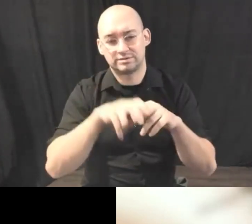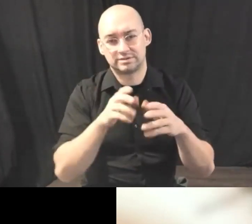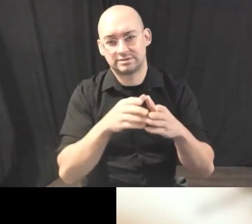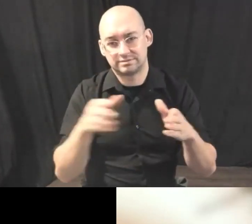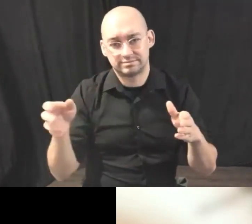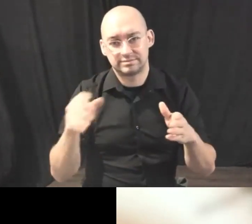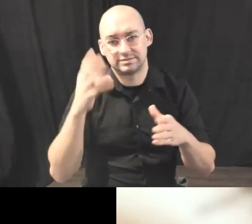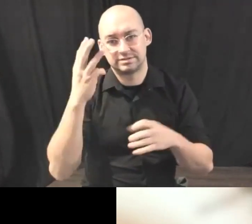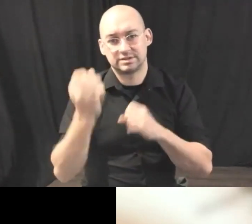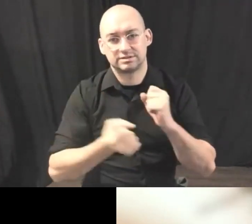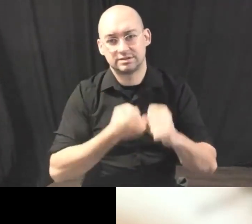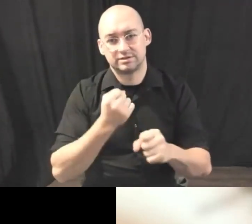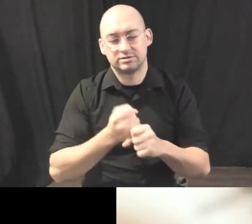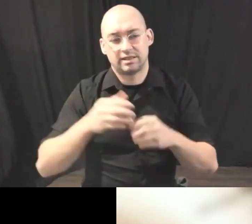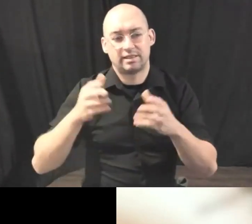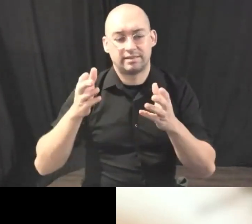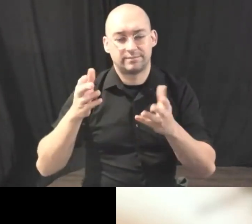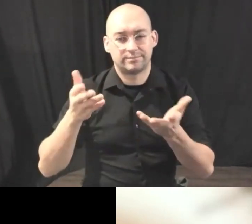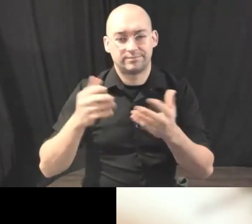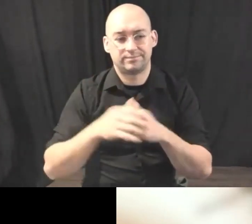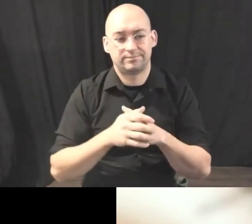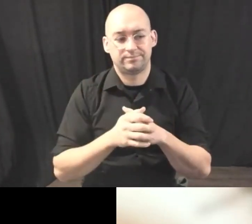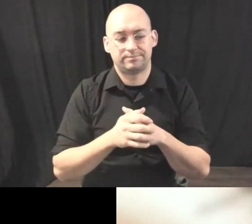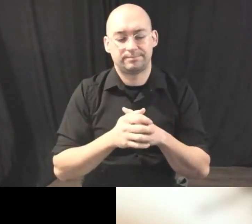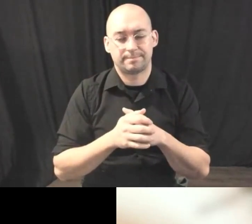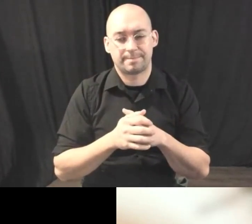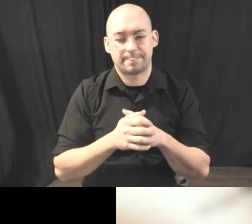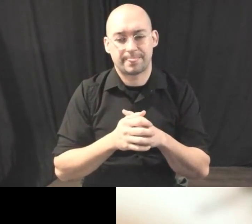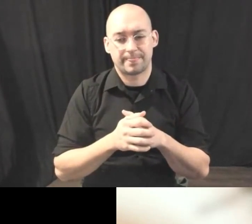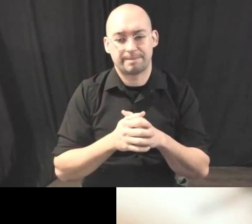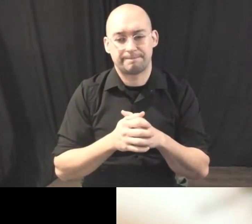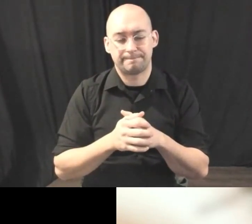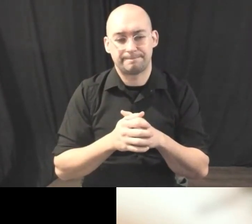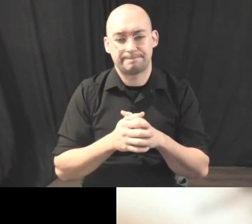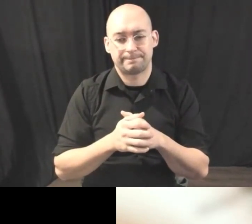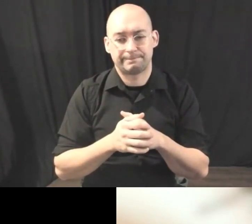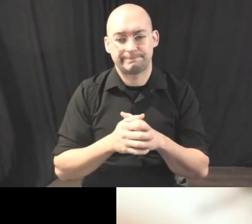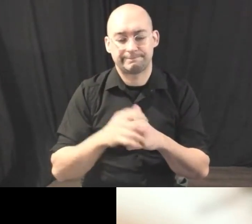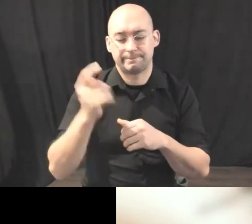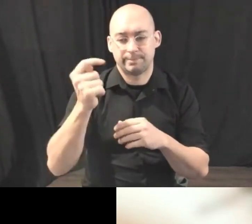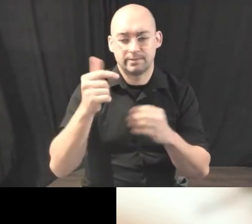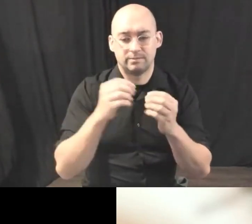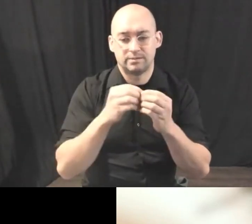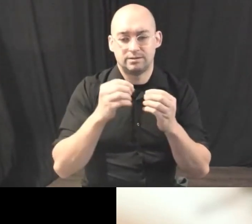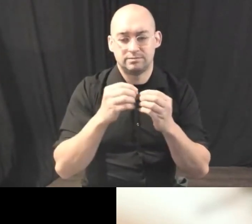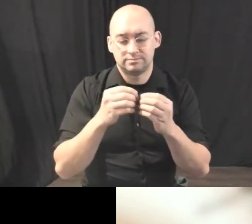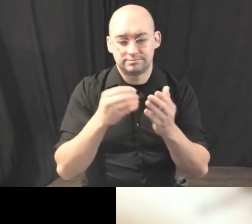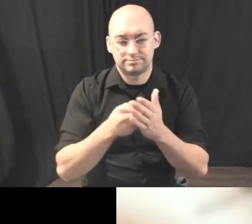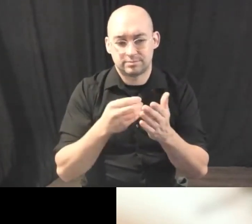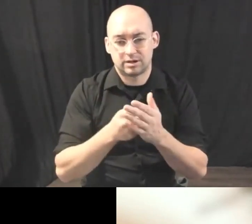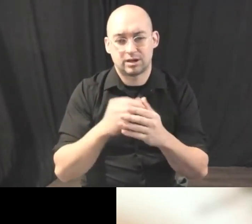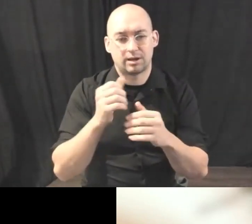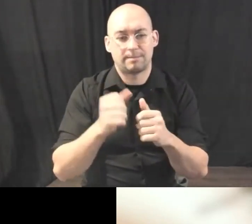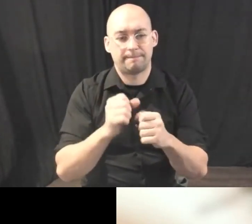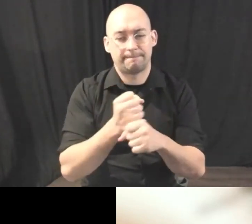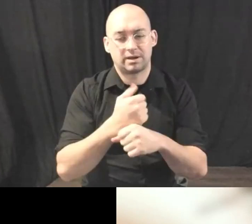of things where, like Christina was voicing, a small amount of dollars could make a huge impact if we understood